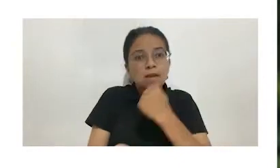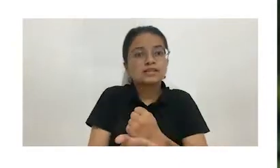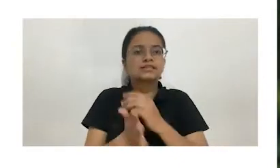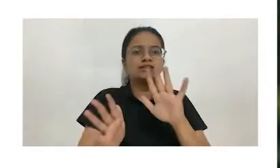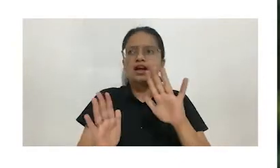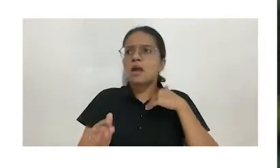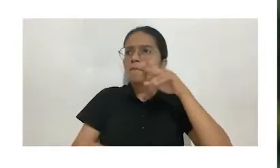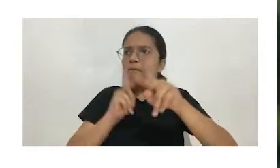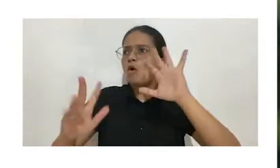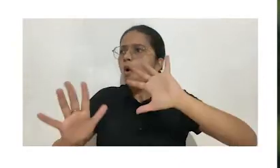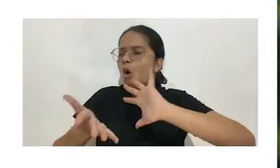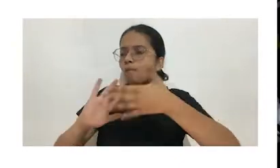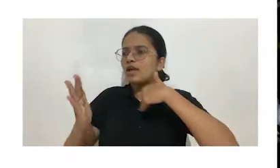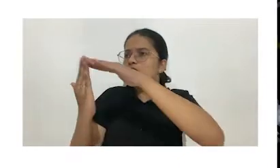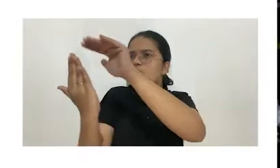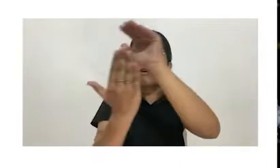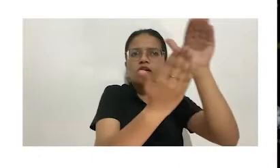also inviting to people.